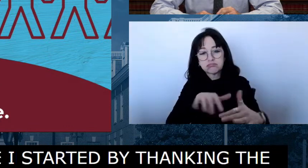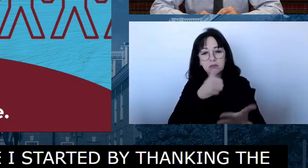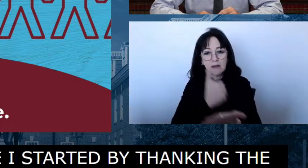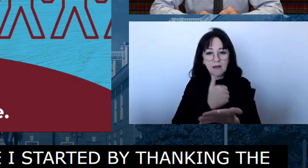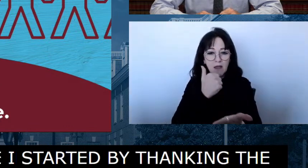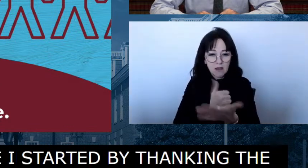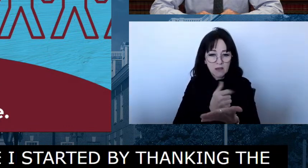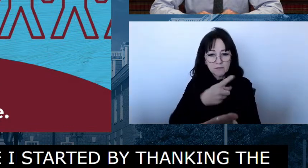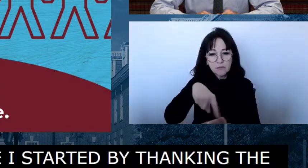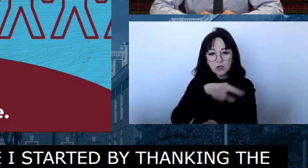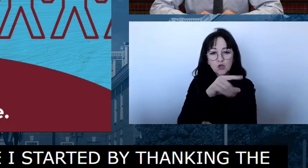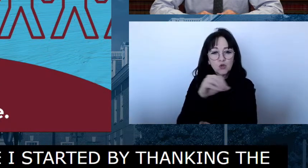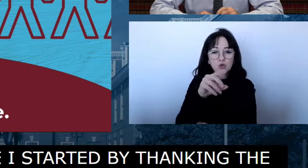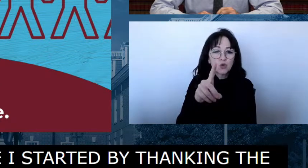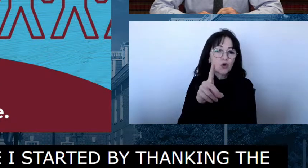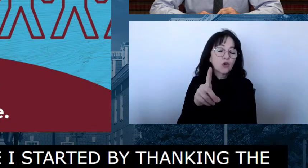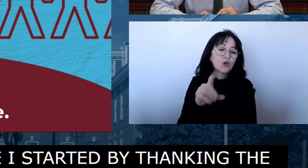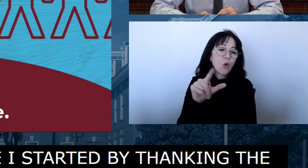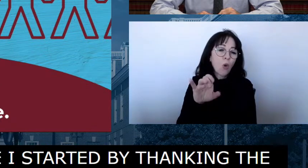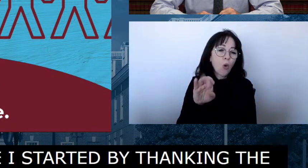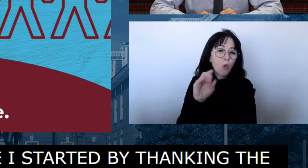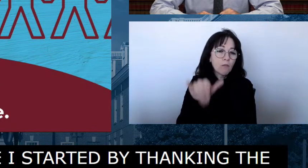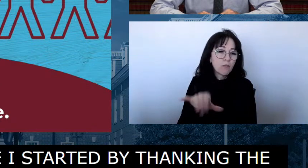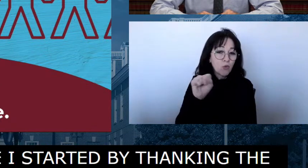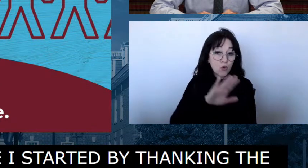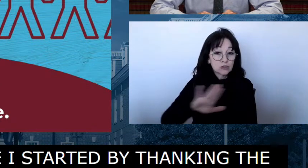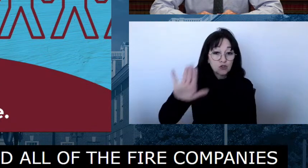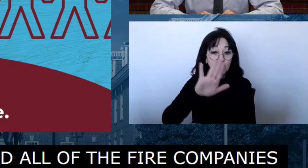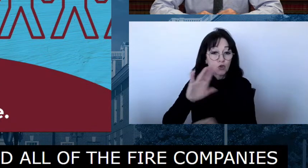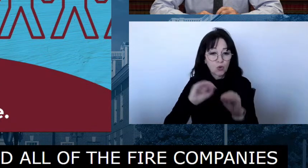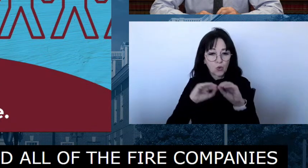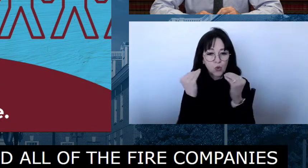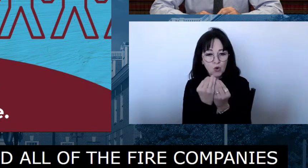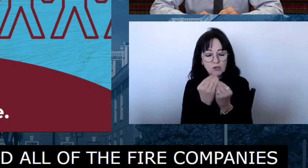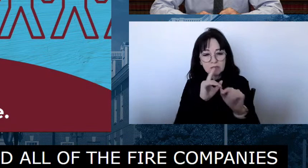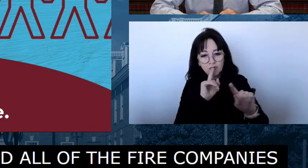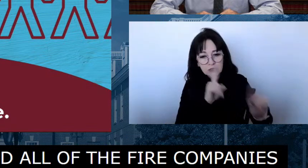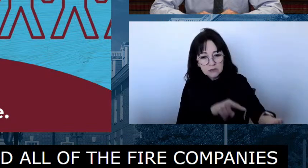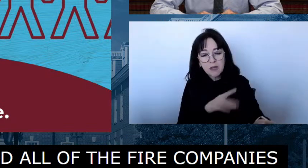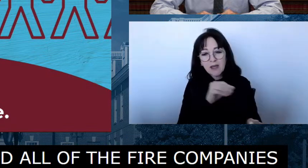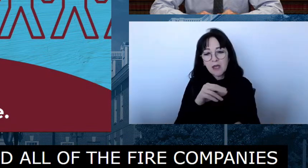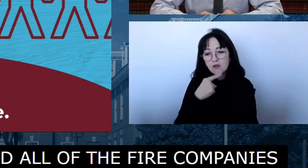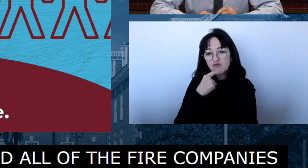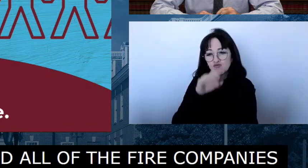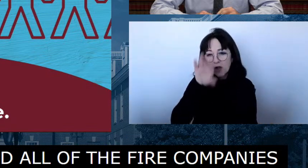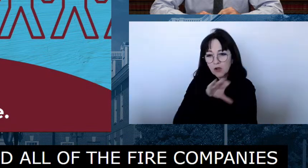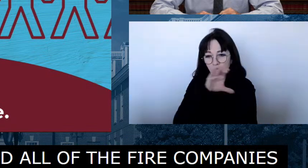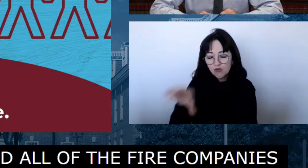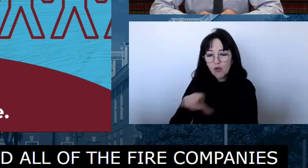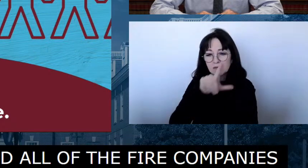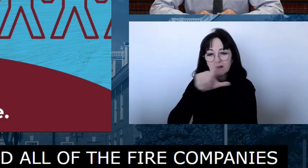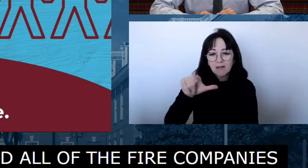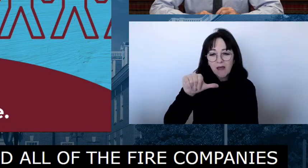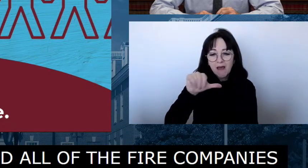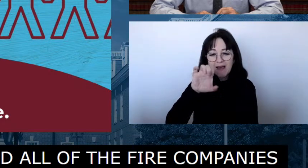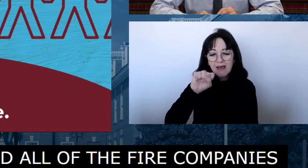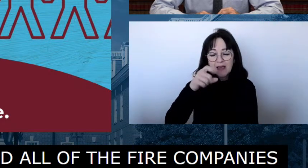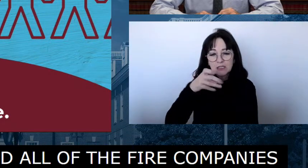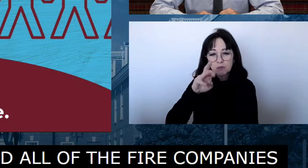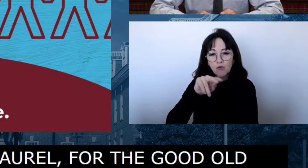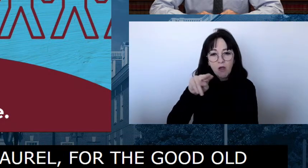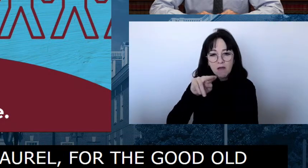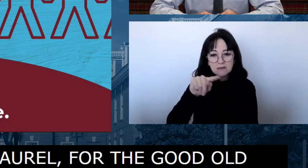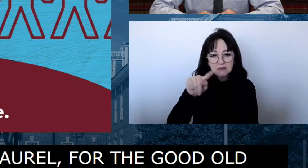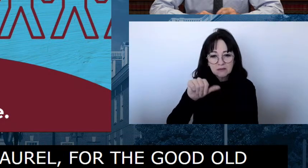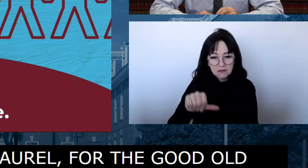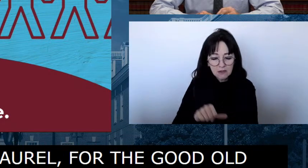Boys Foundation for their response, along with the Red Cross and La Esperanza, really community effort down there, to the